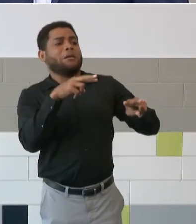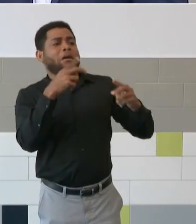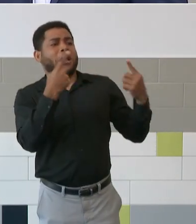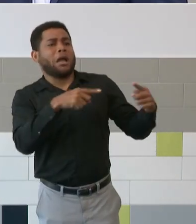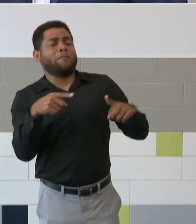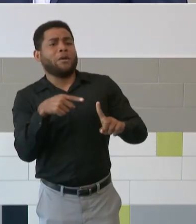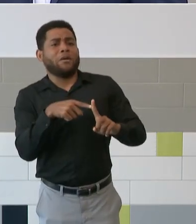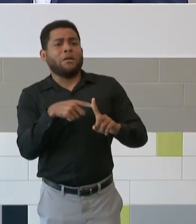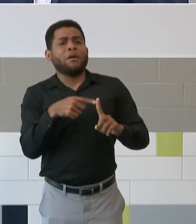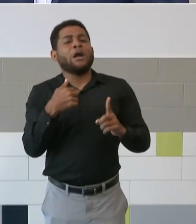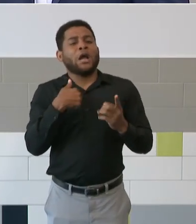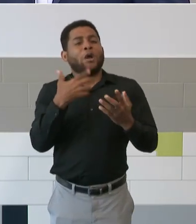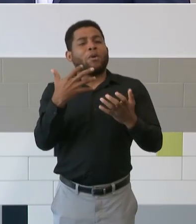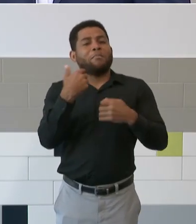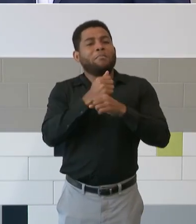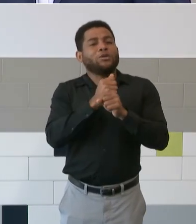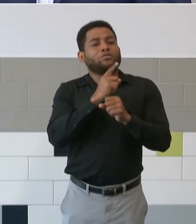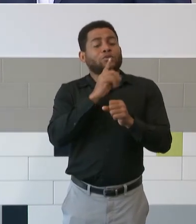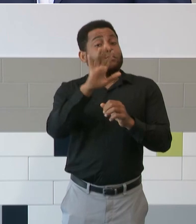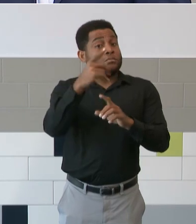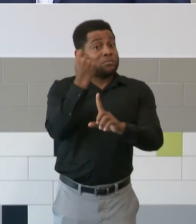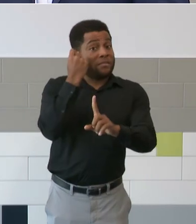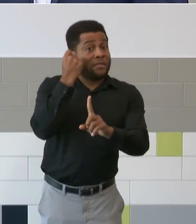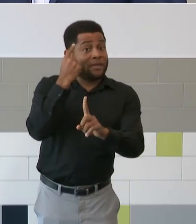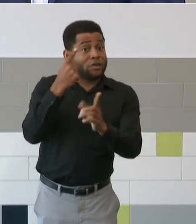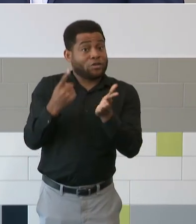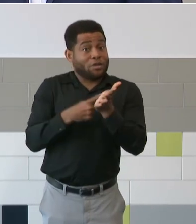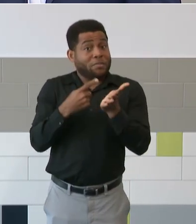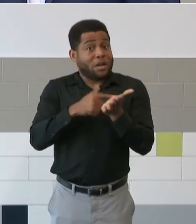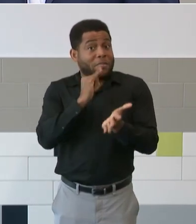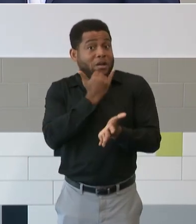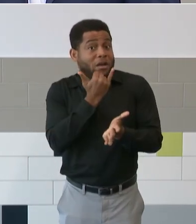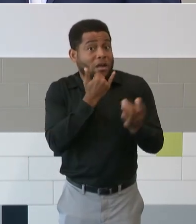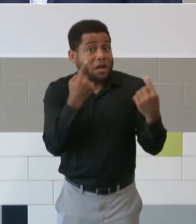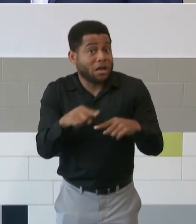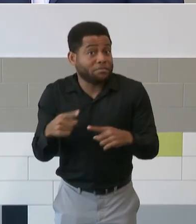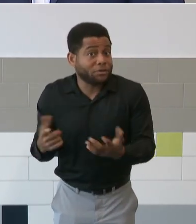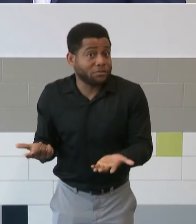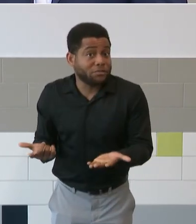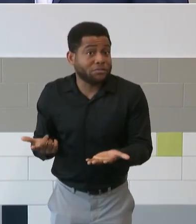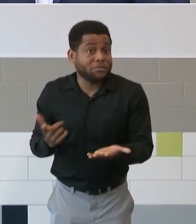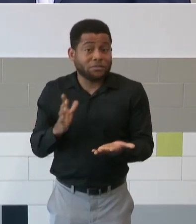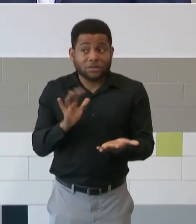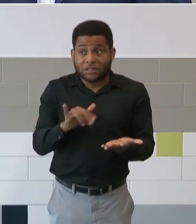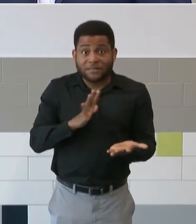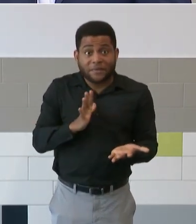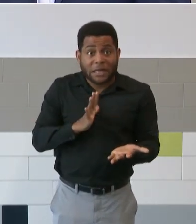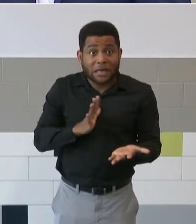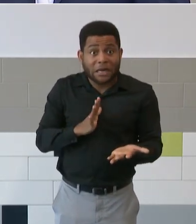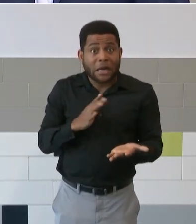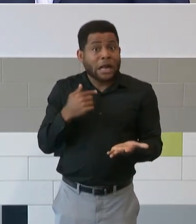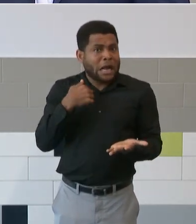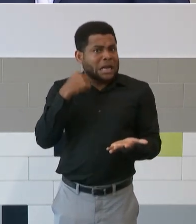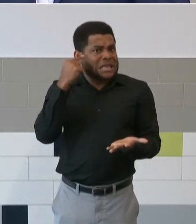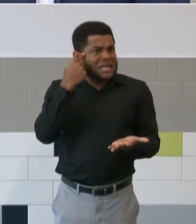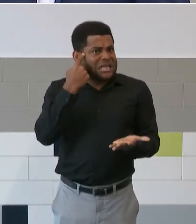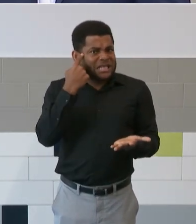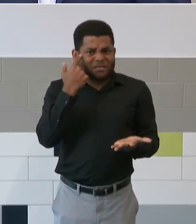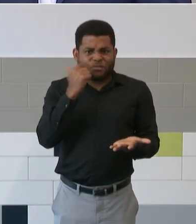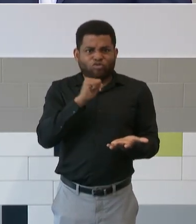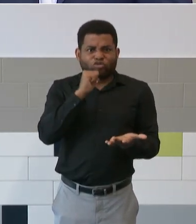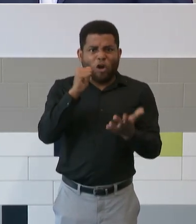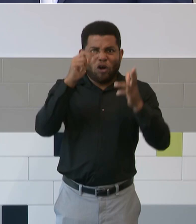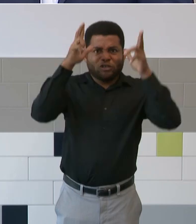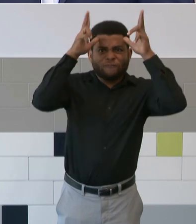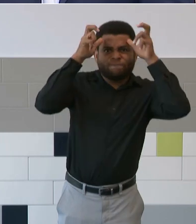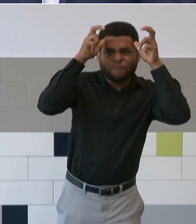that human error happens, let's just face it, and quite frankly, I think that's what we think it was. It was an error.